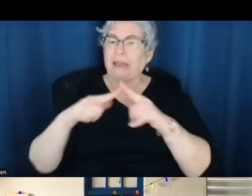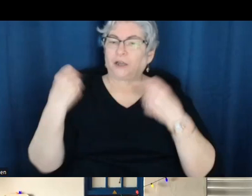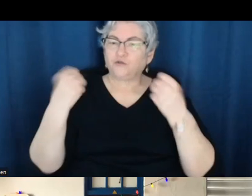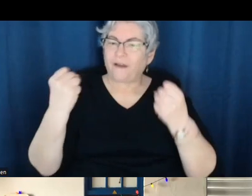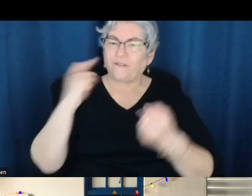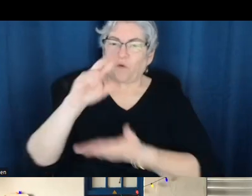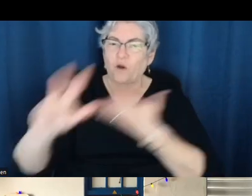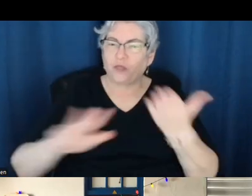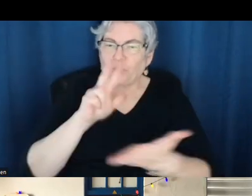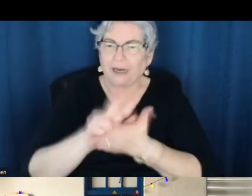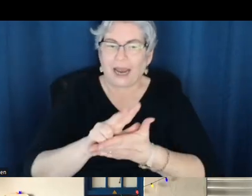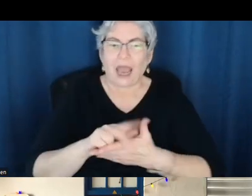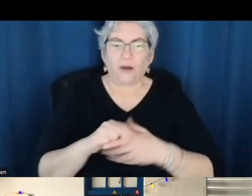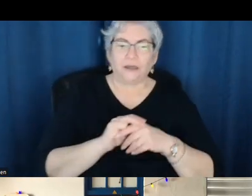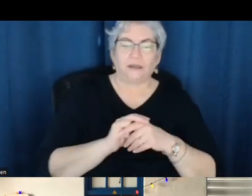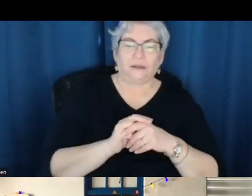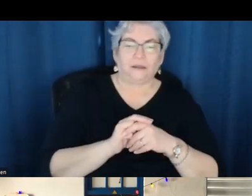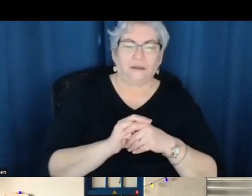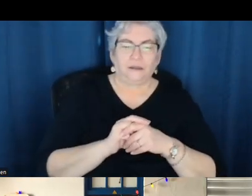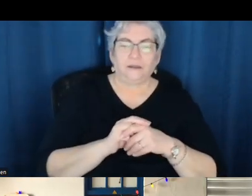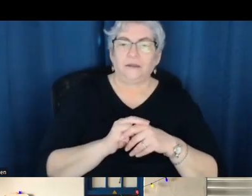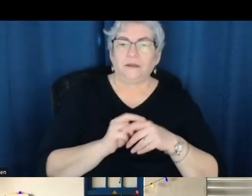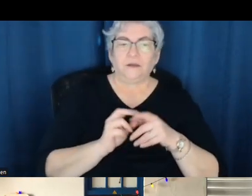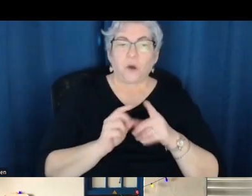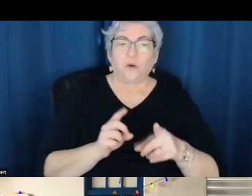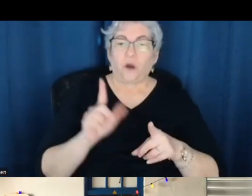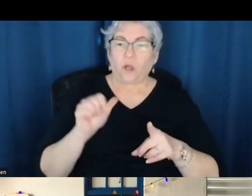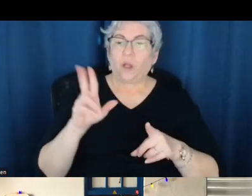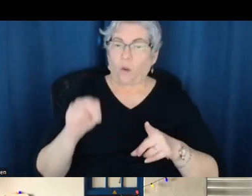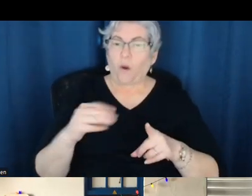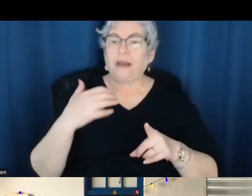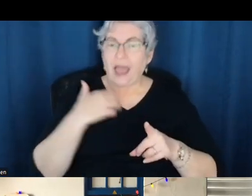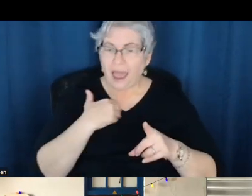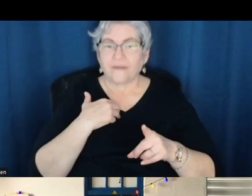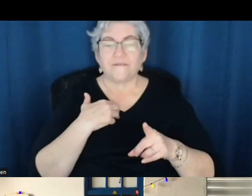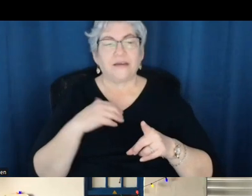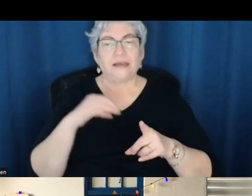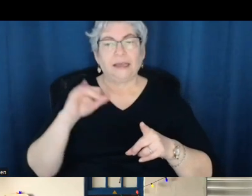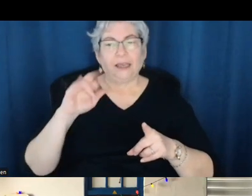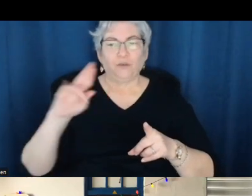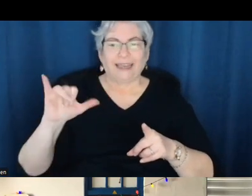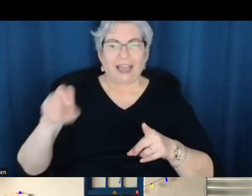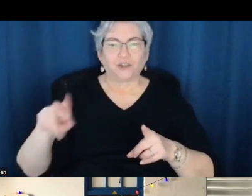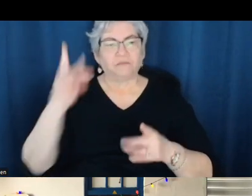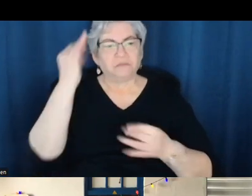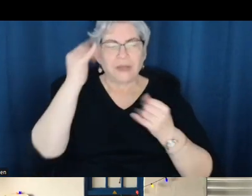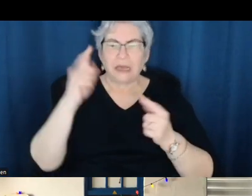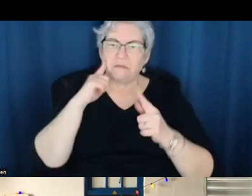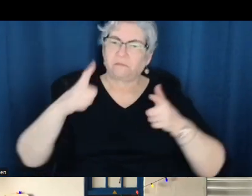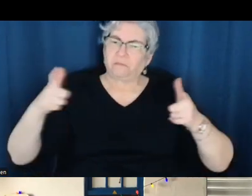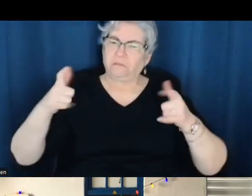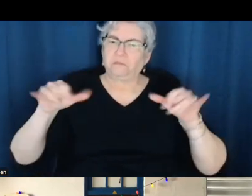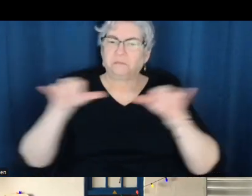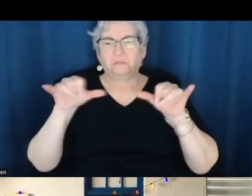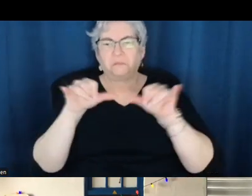number one irrigated crop in the United States. Creating a mini meadow offers you a chance to rethink the amount of your property devoted to